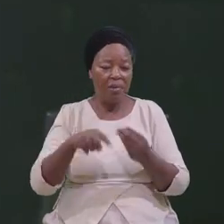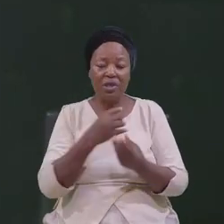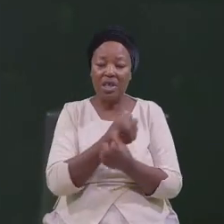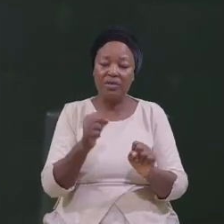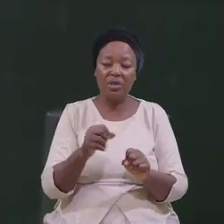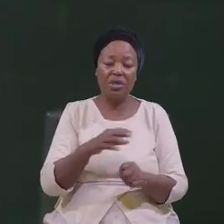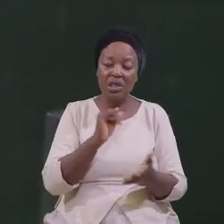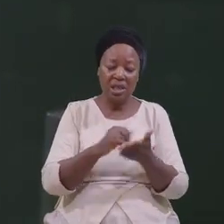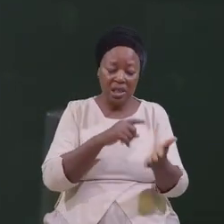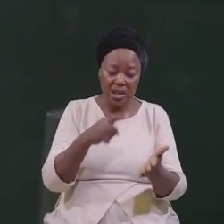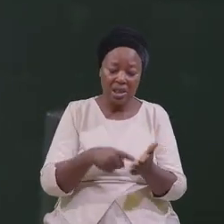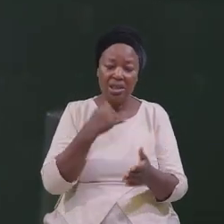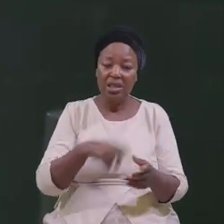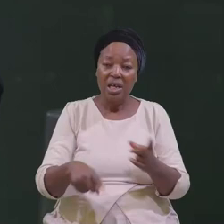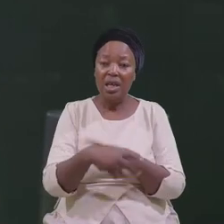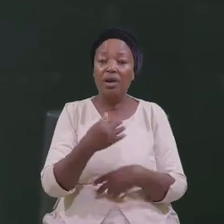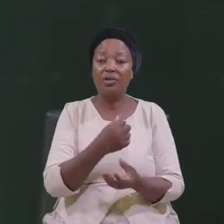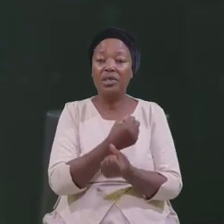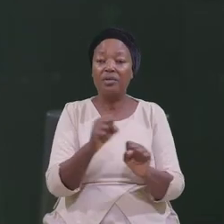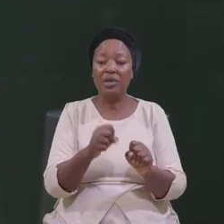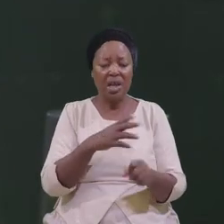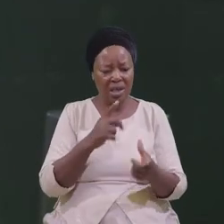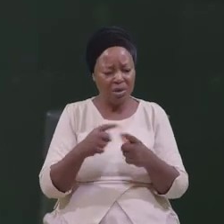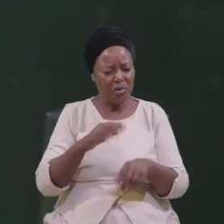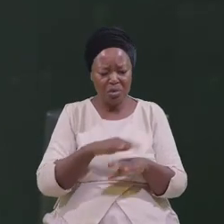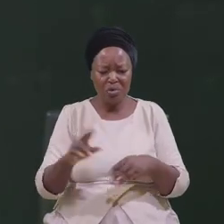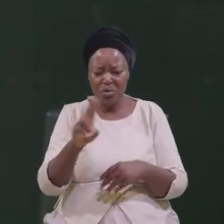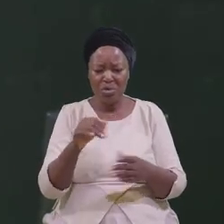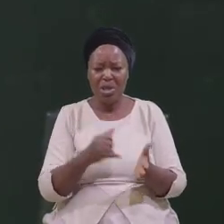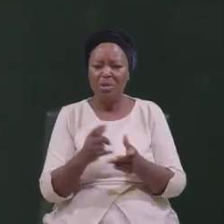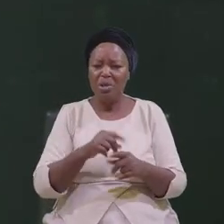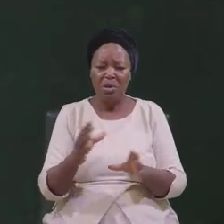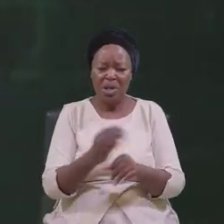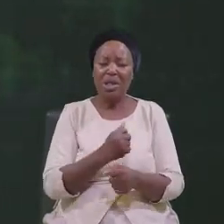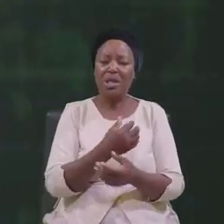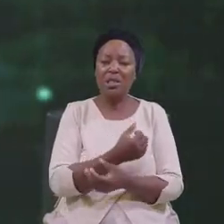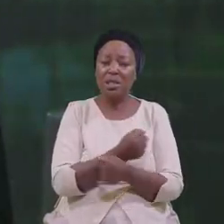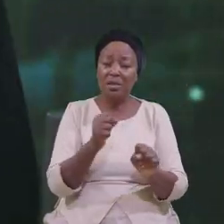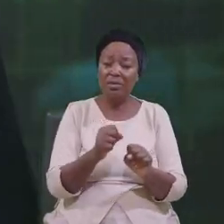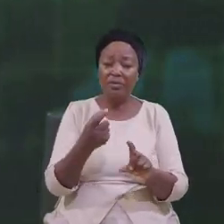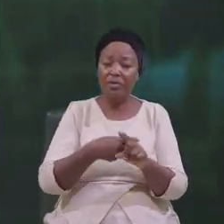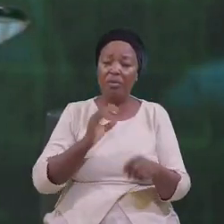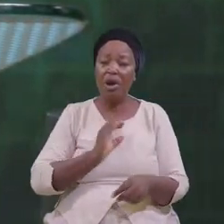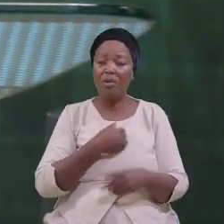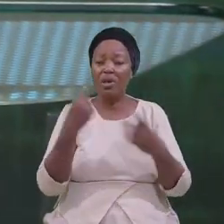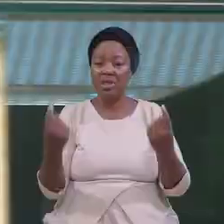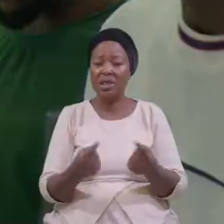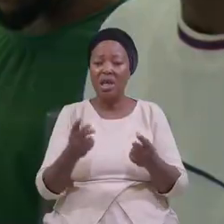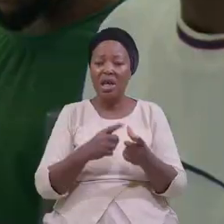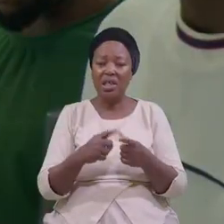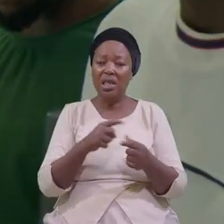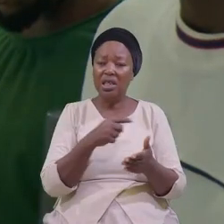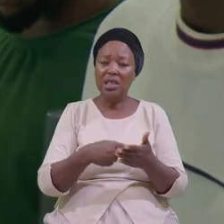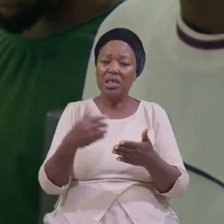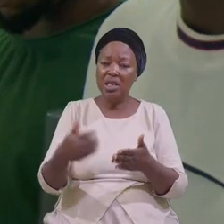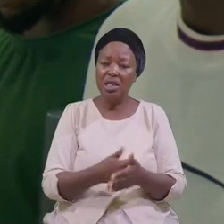of salvation, and we don't apply that, we don't get saved, and this is the life of a new creature